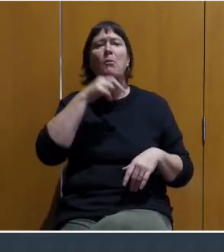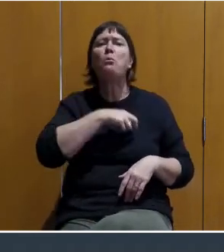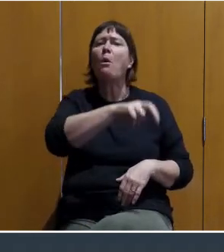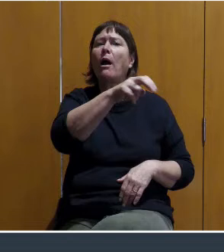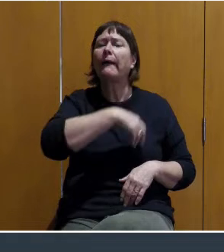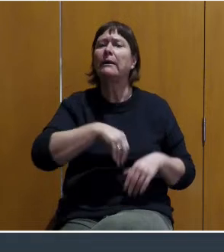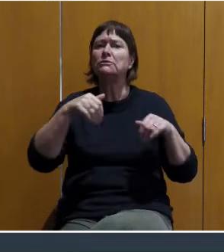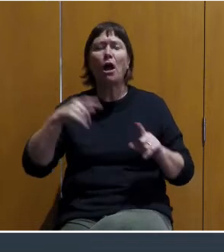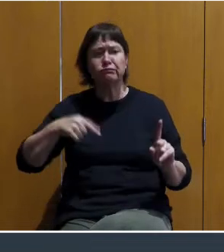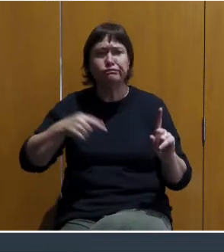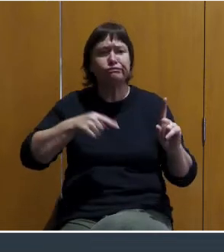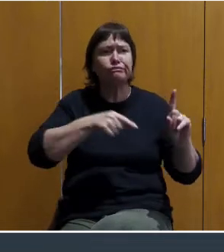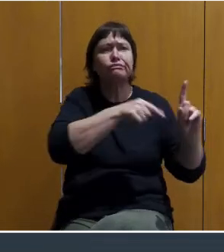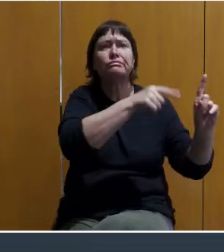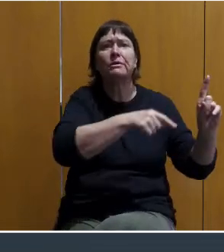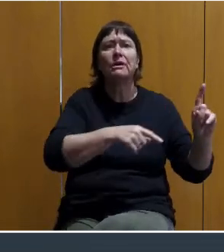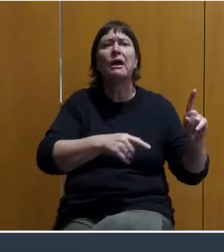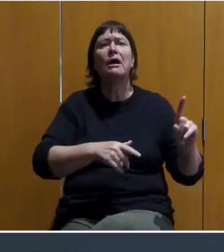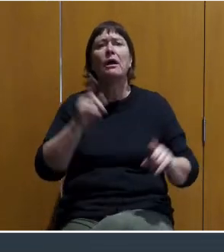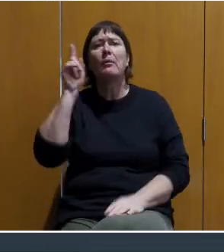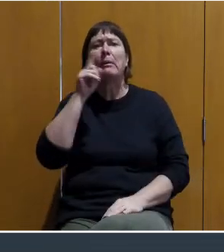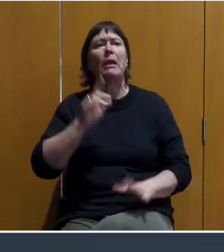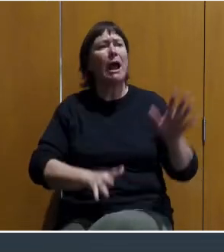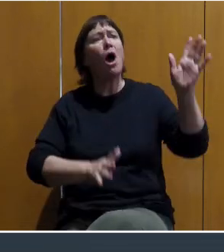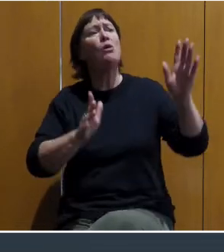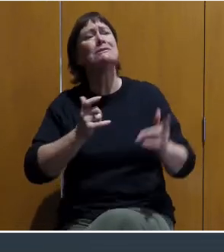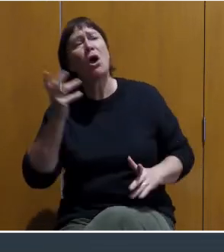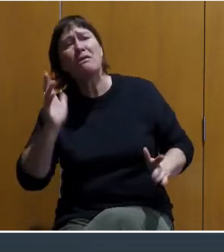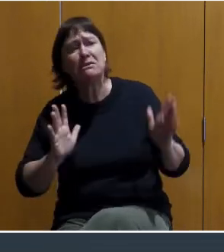apologies or the dogs sort of rushing on ahead and going people. So